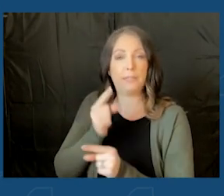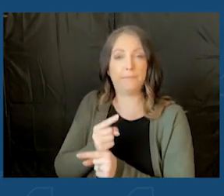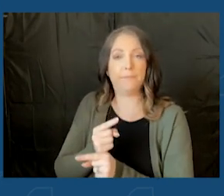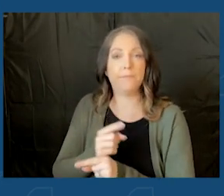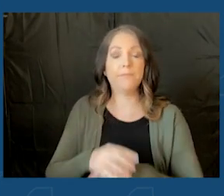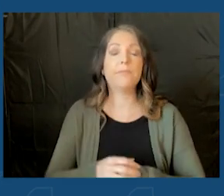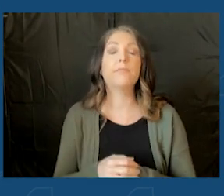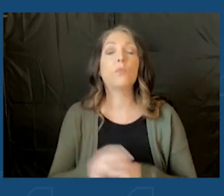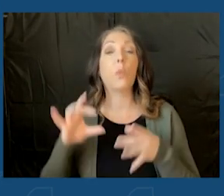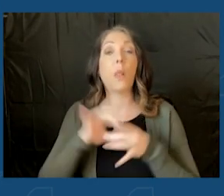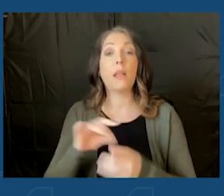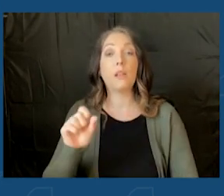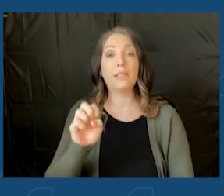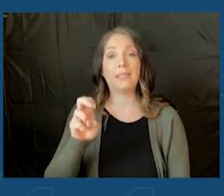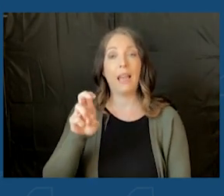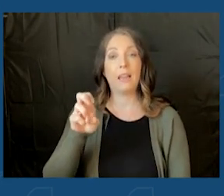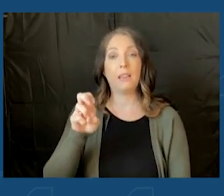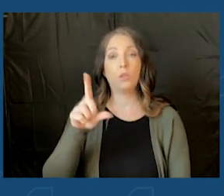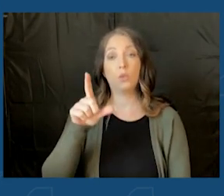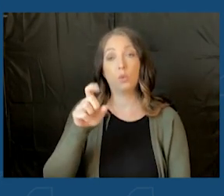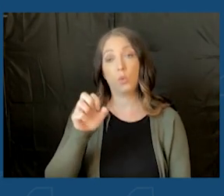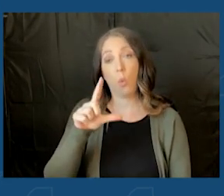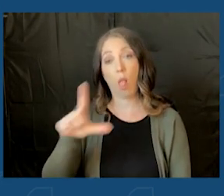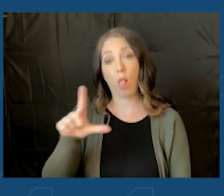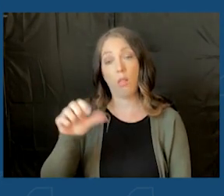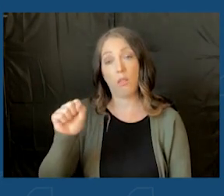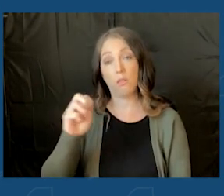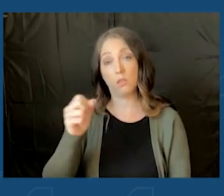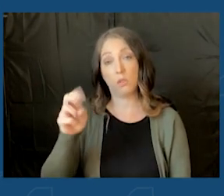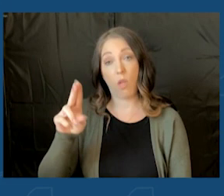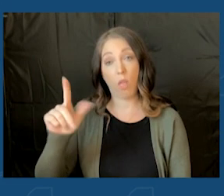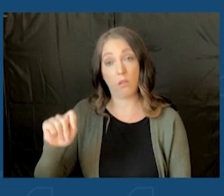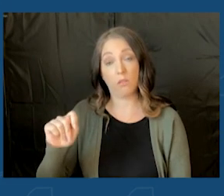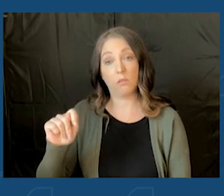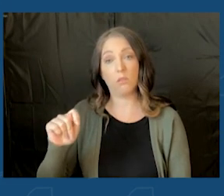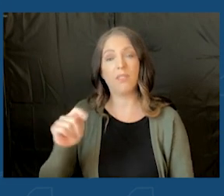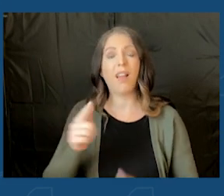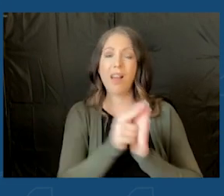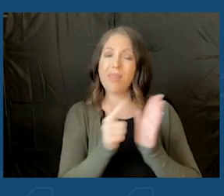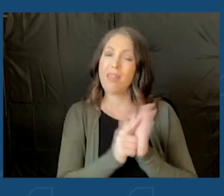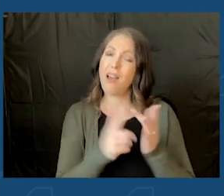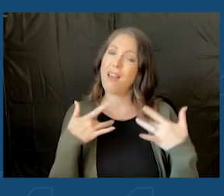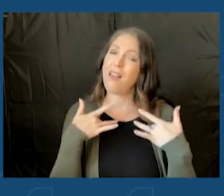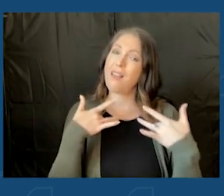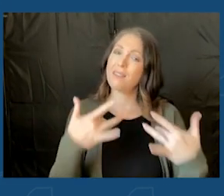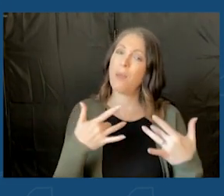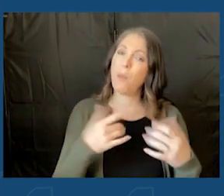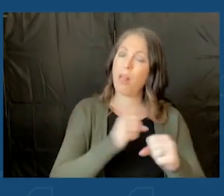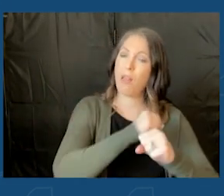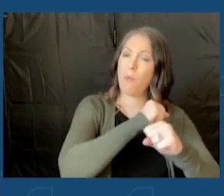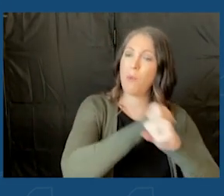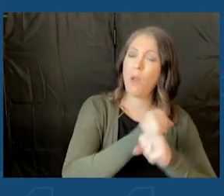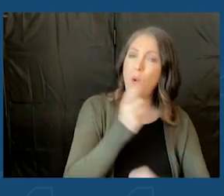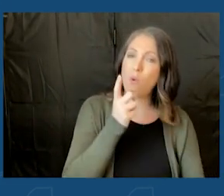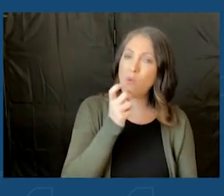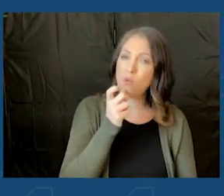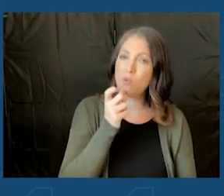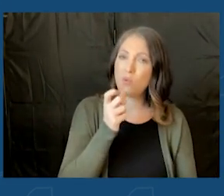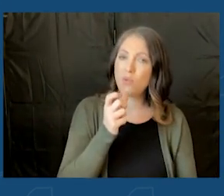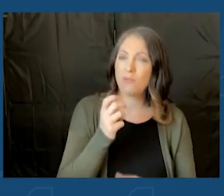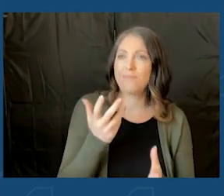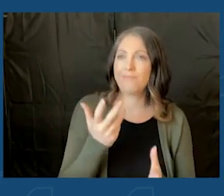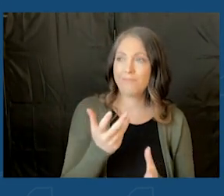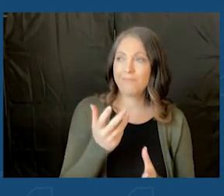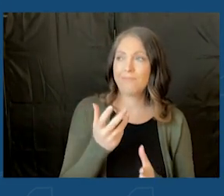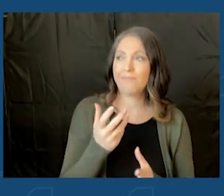laws were protecting the abusers more than not, specifically when it came to something known as the statute of